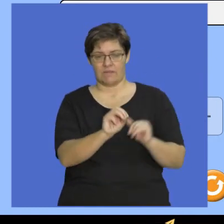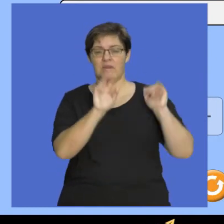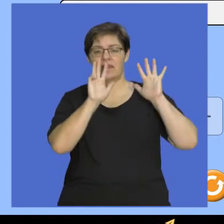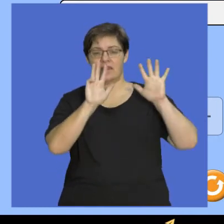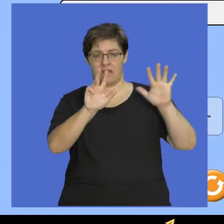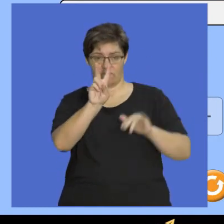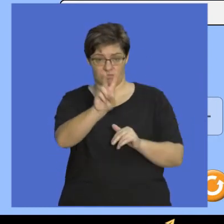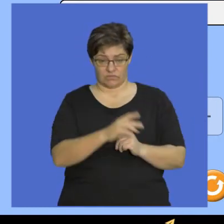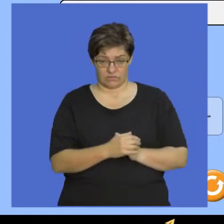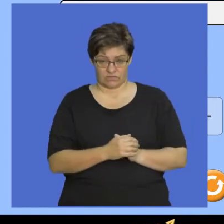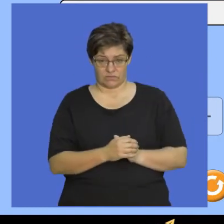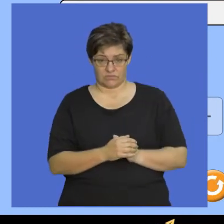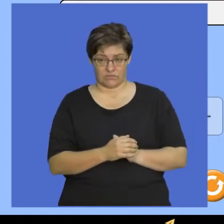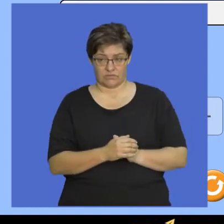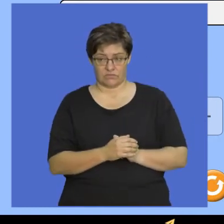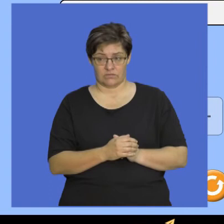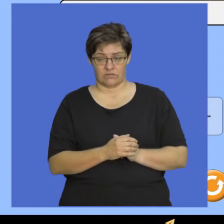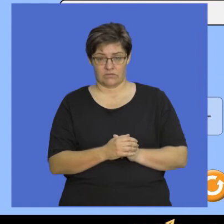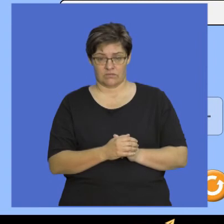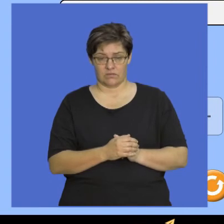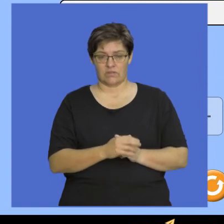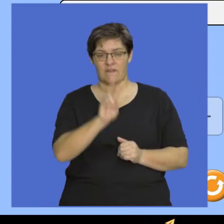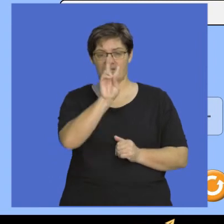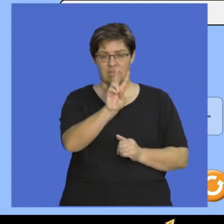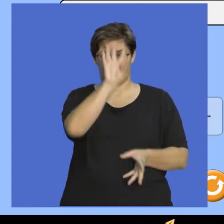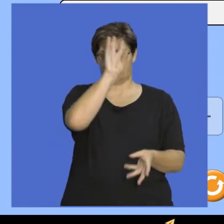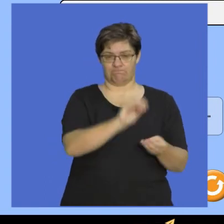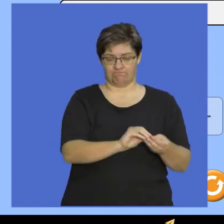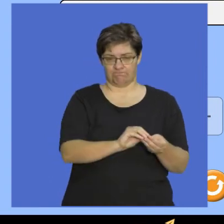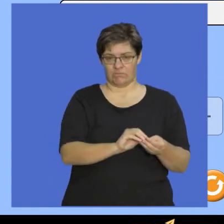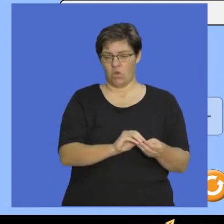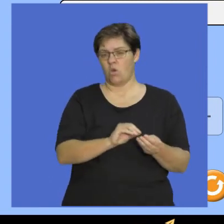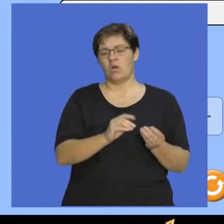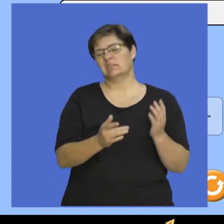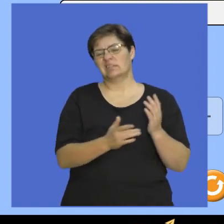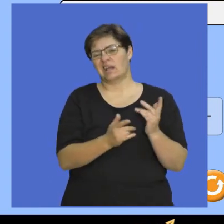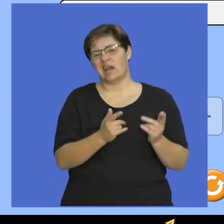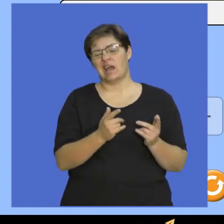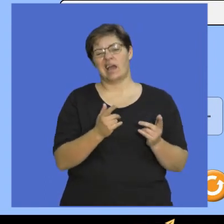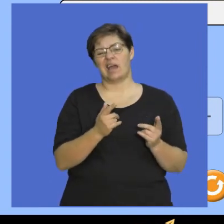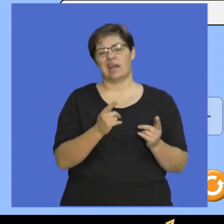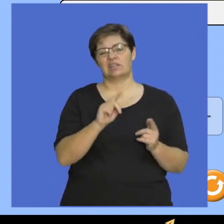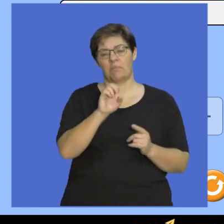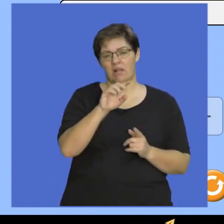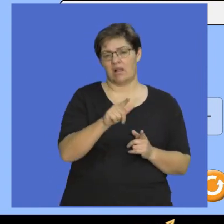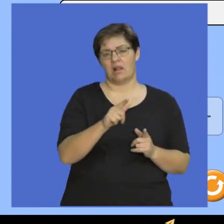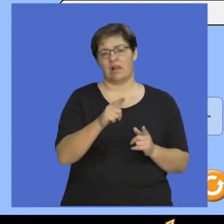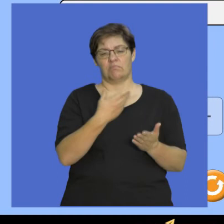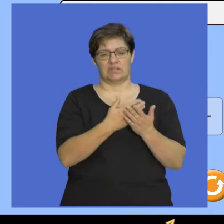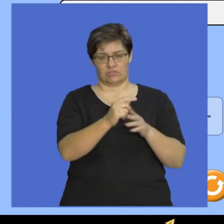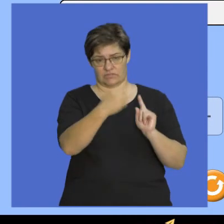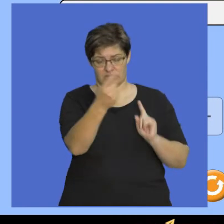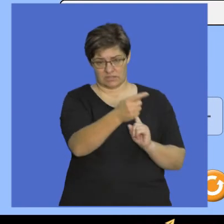9 volts, right? So this is our V total, or terminal potential difference, while V